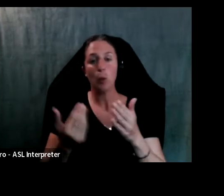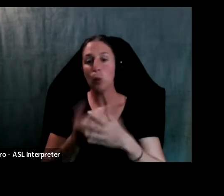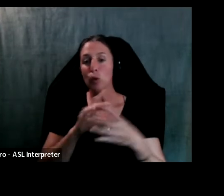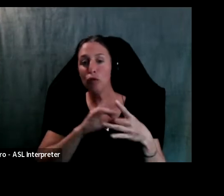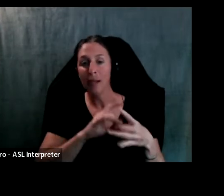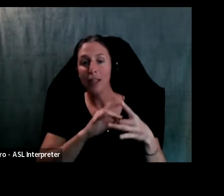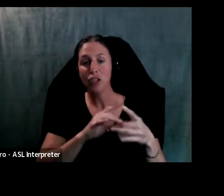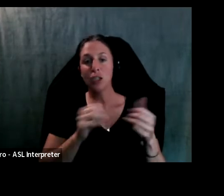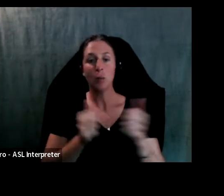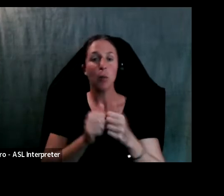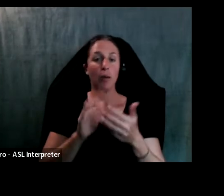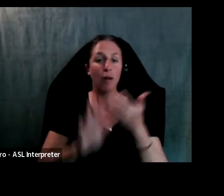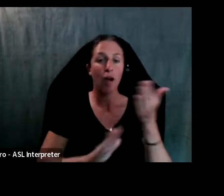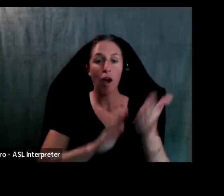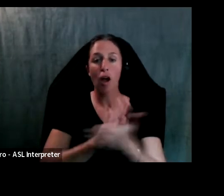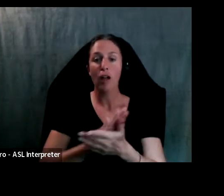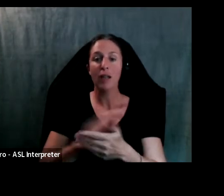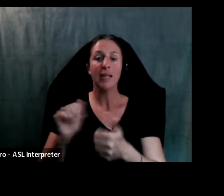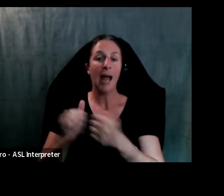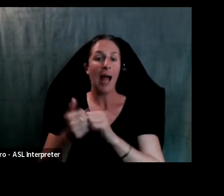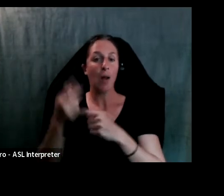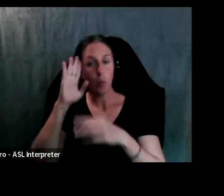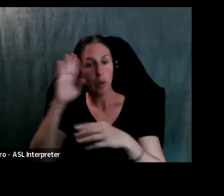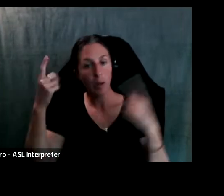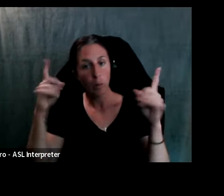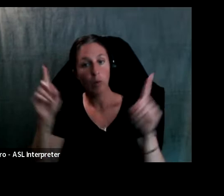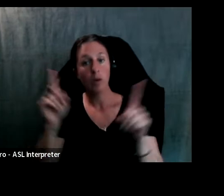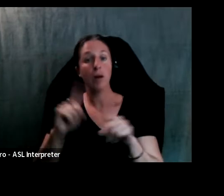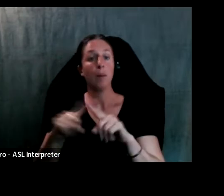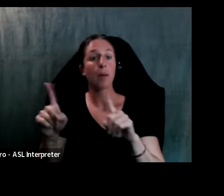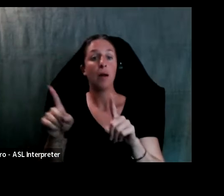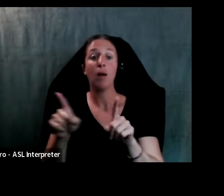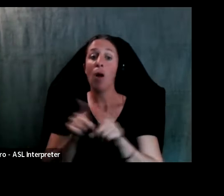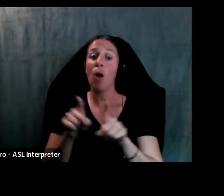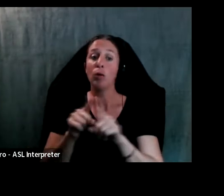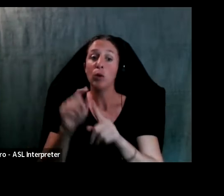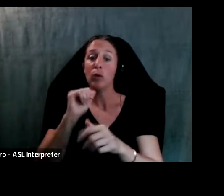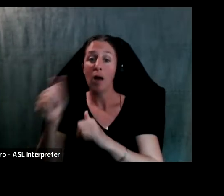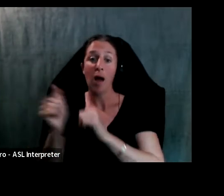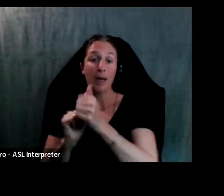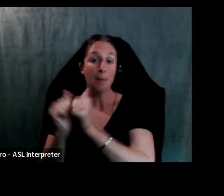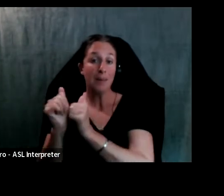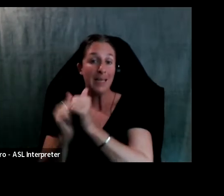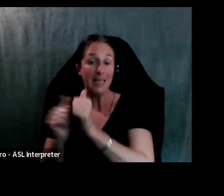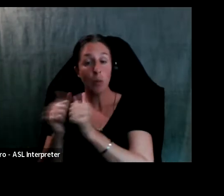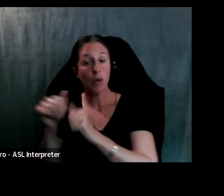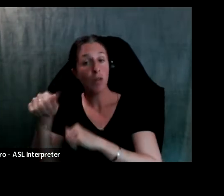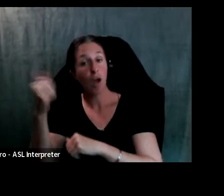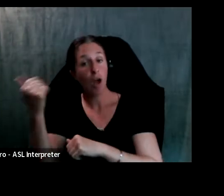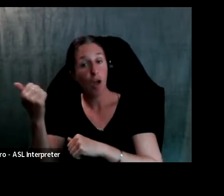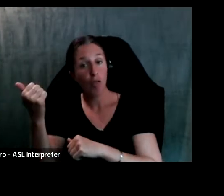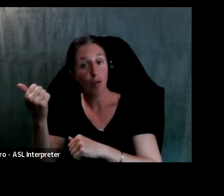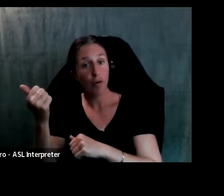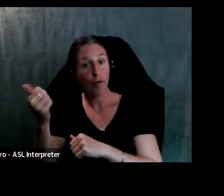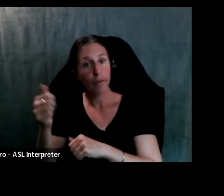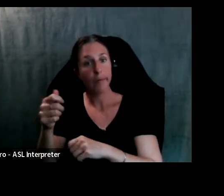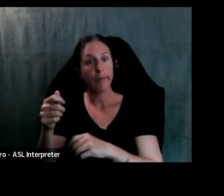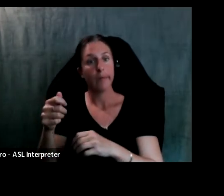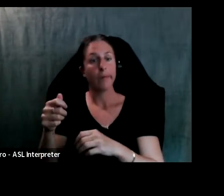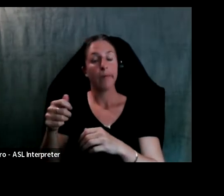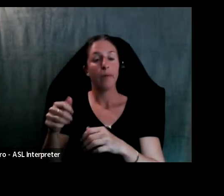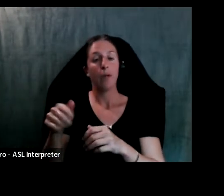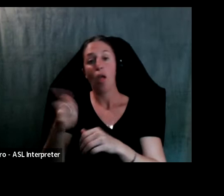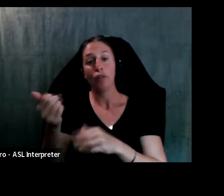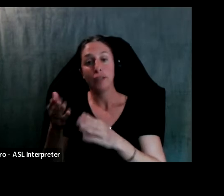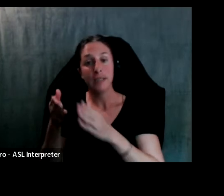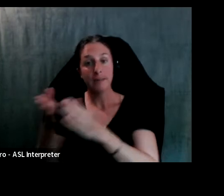relationships with the college and how that's going to work, but also not competing with other alternatives and what that looks like. It's a